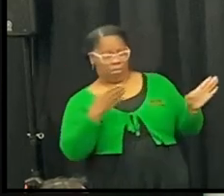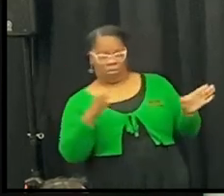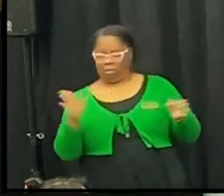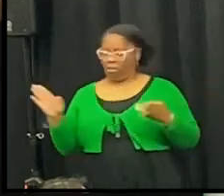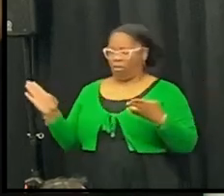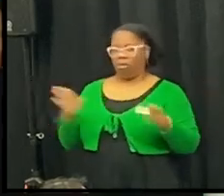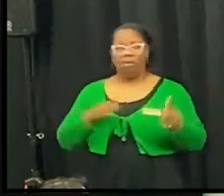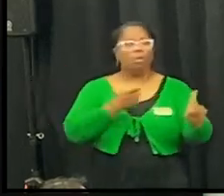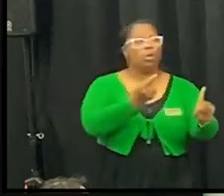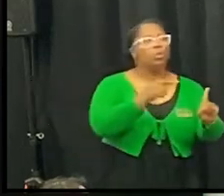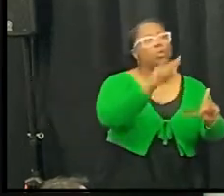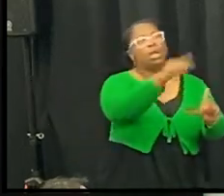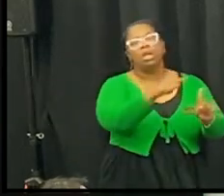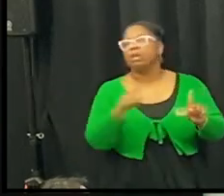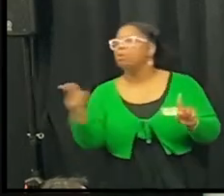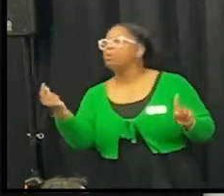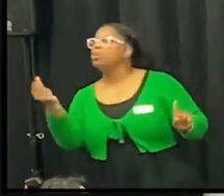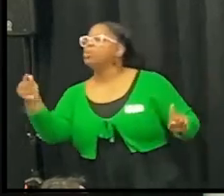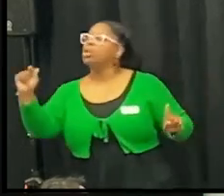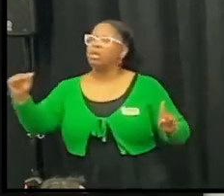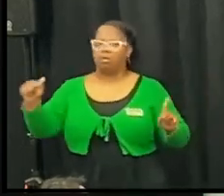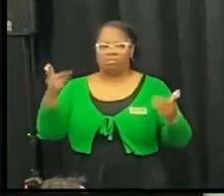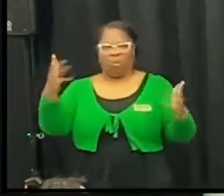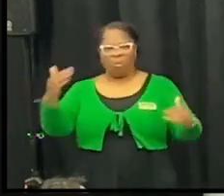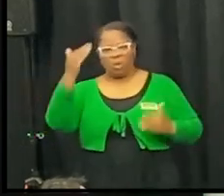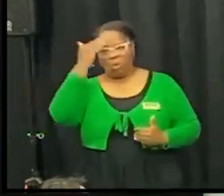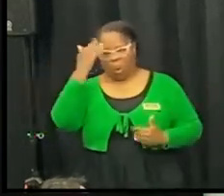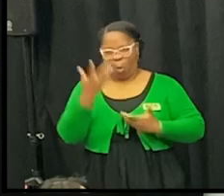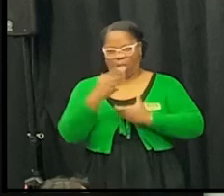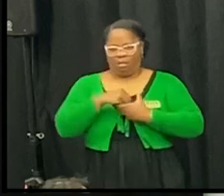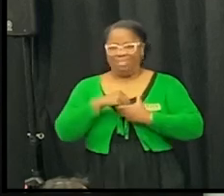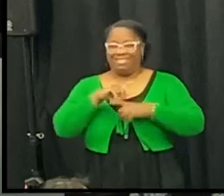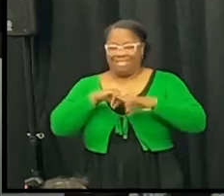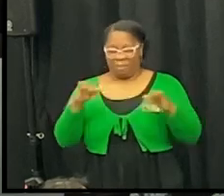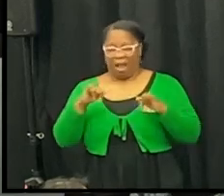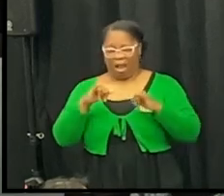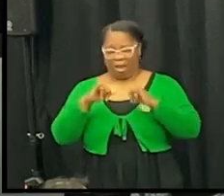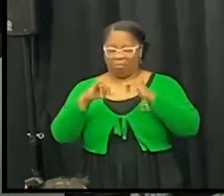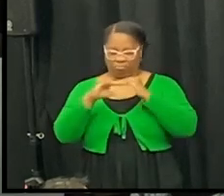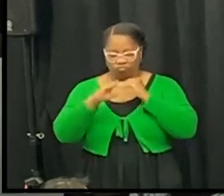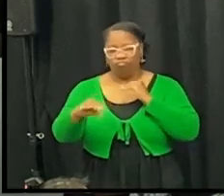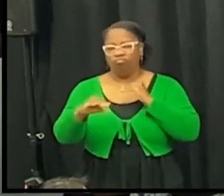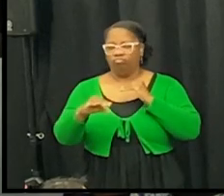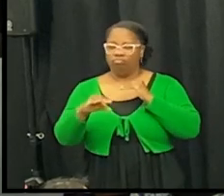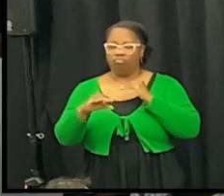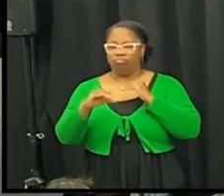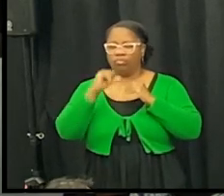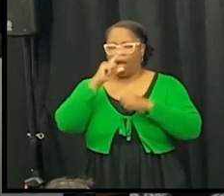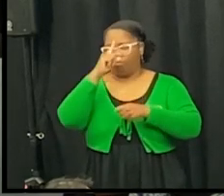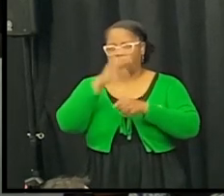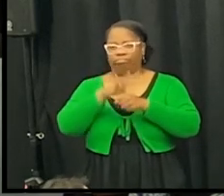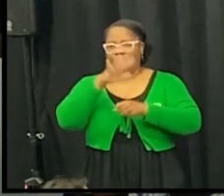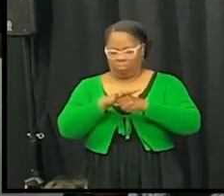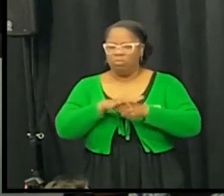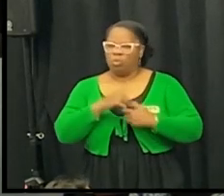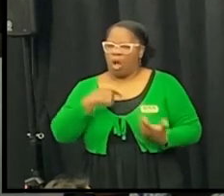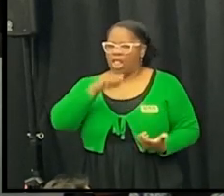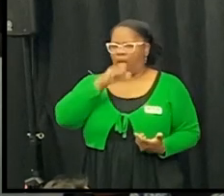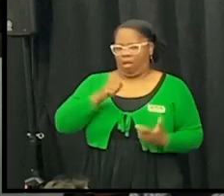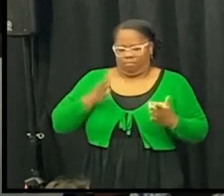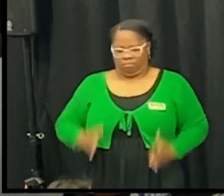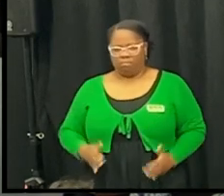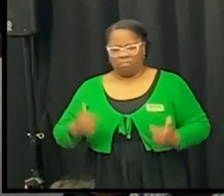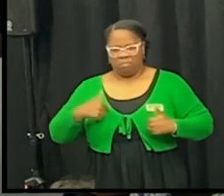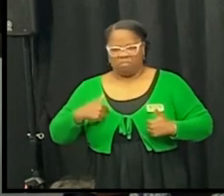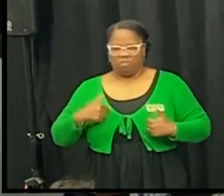this person's doing over here and what this person's doing over there, and also like keep a level head while that's happening. So I love being the person who helps put